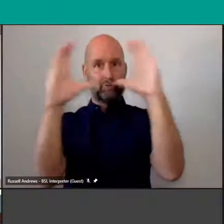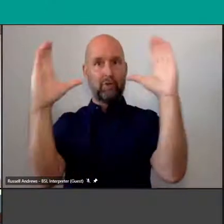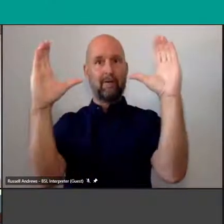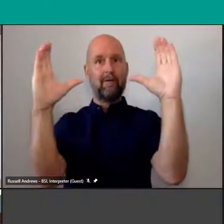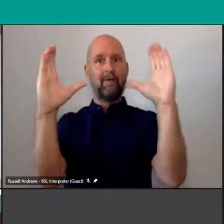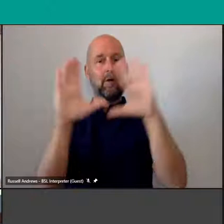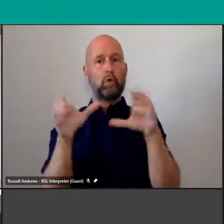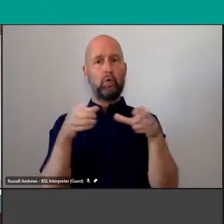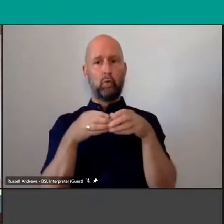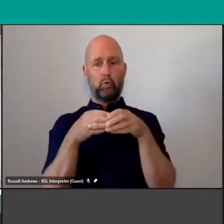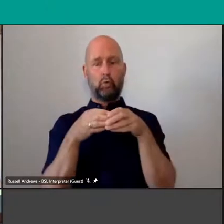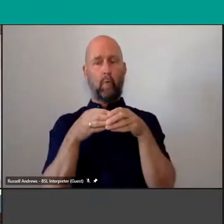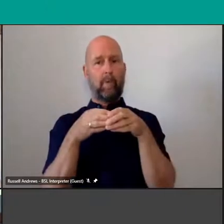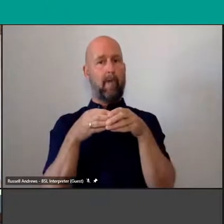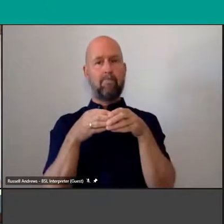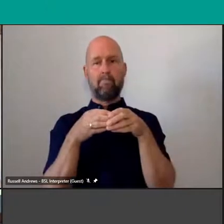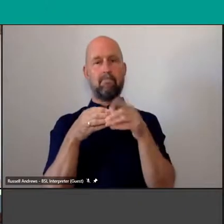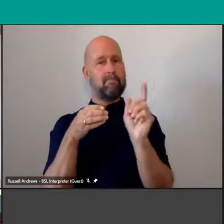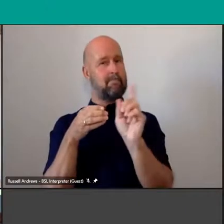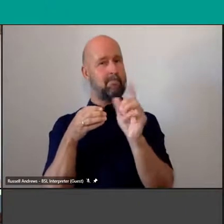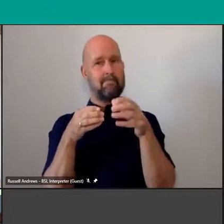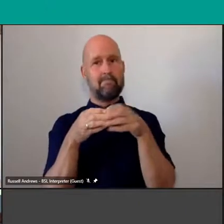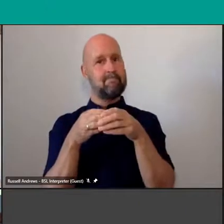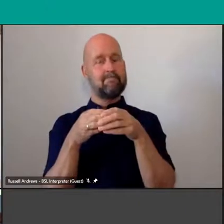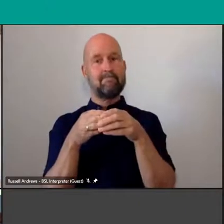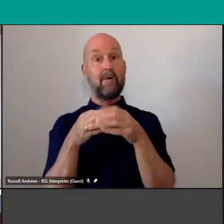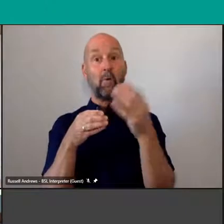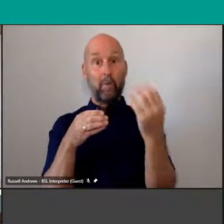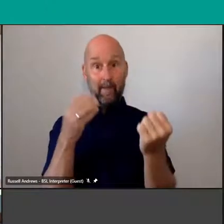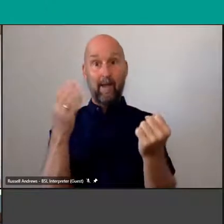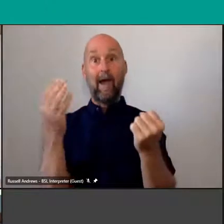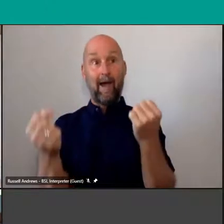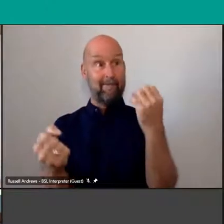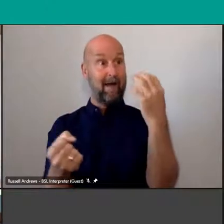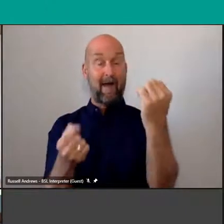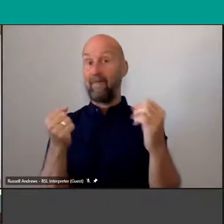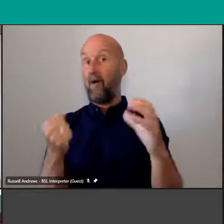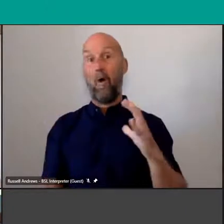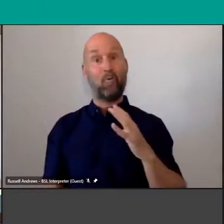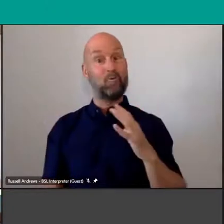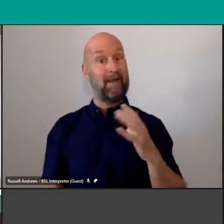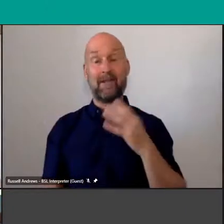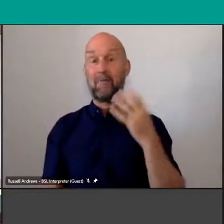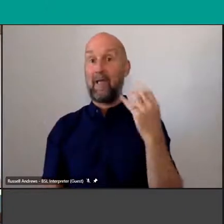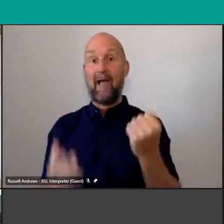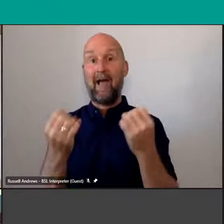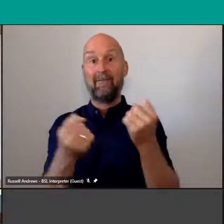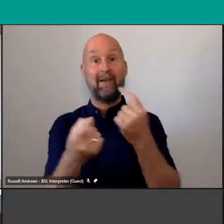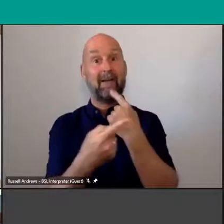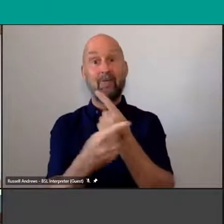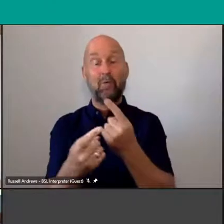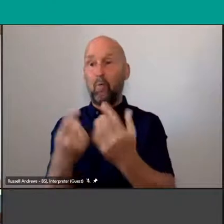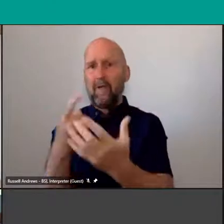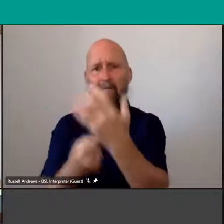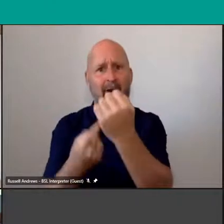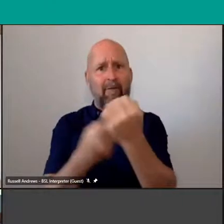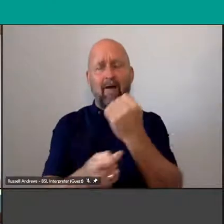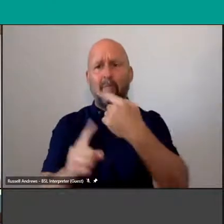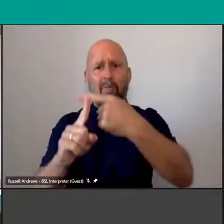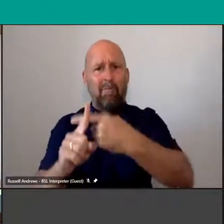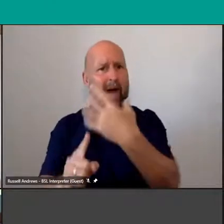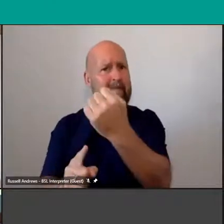utopia. Every element is already happening somewhere in the city region. I told you we found a lot of good things already